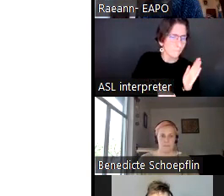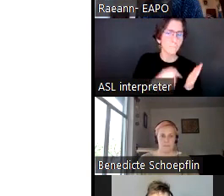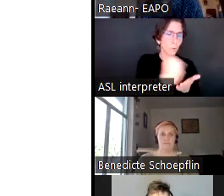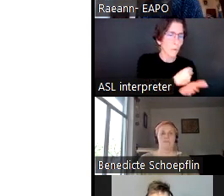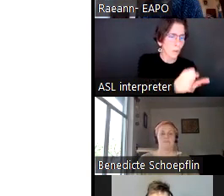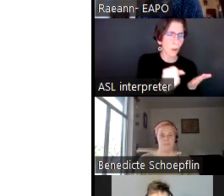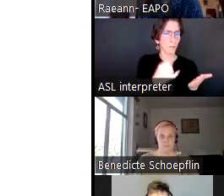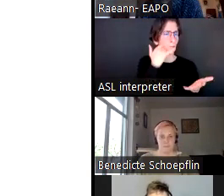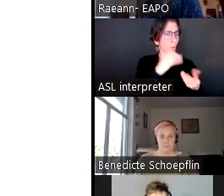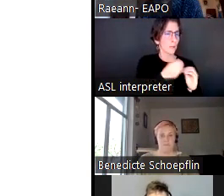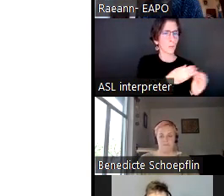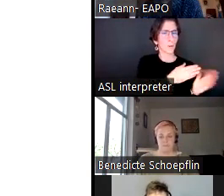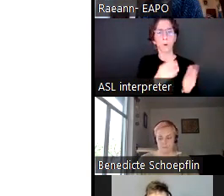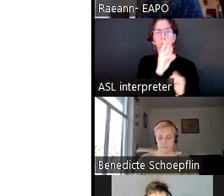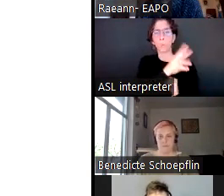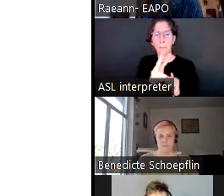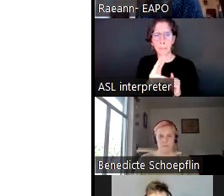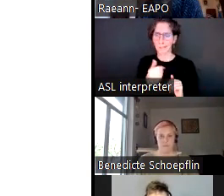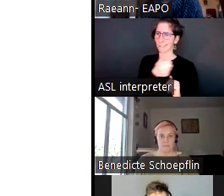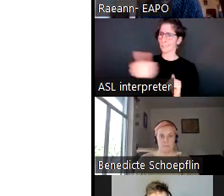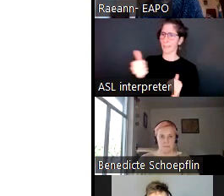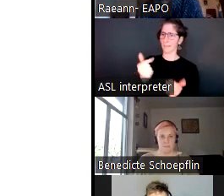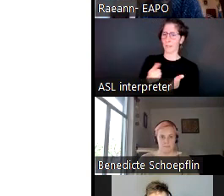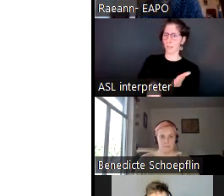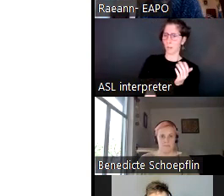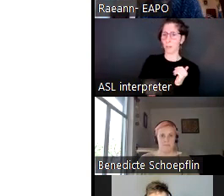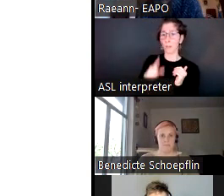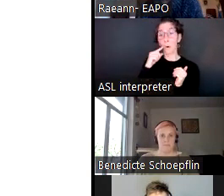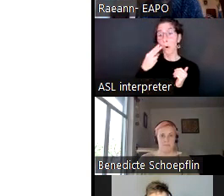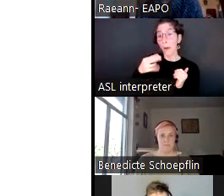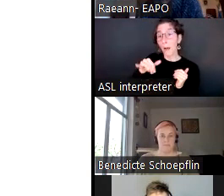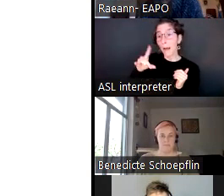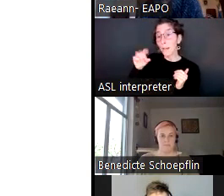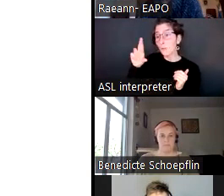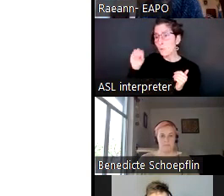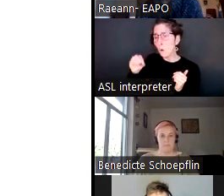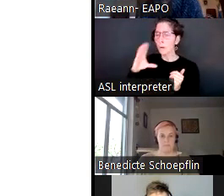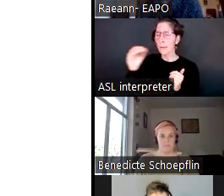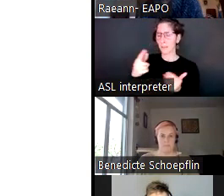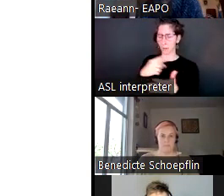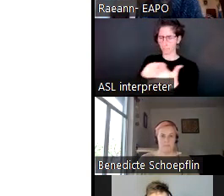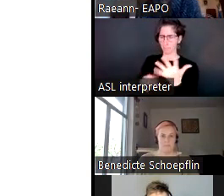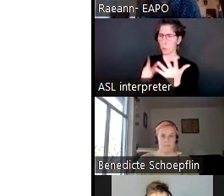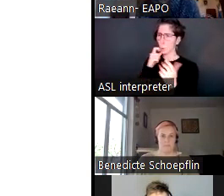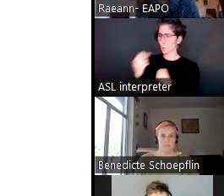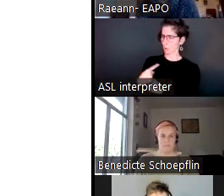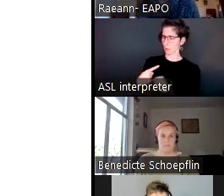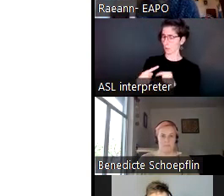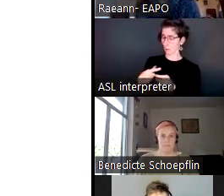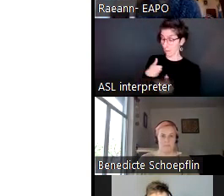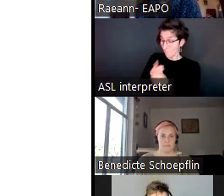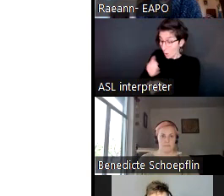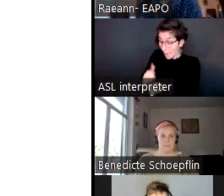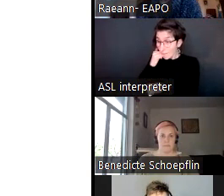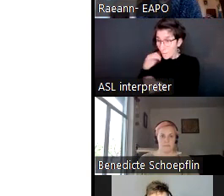card. Look for a phone number for your hydro company. Don't ever call a number that